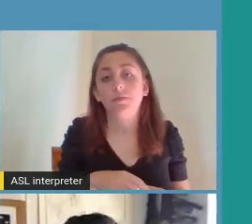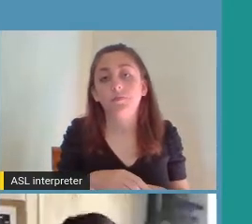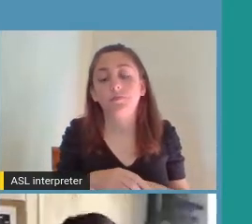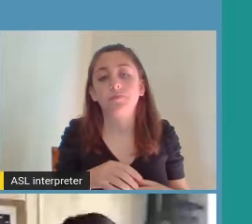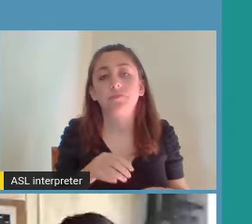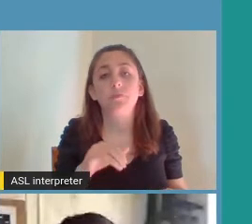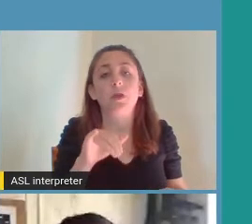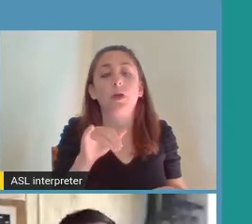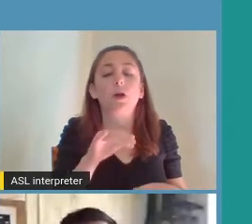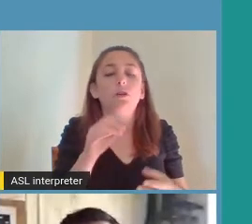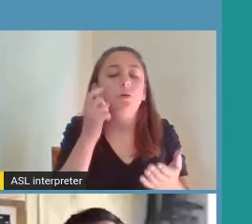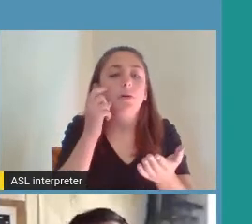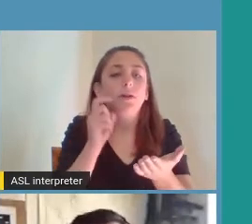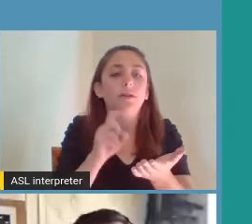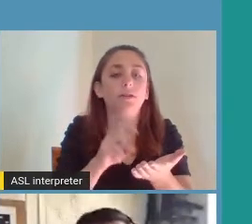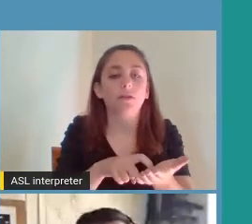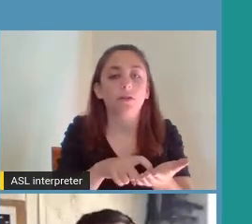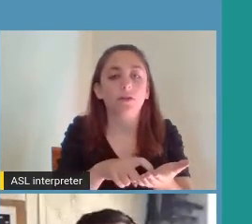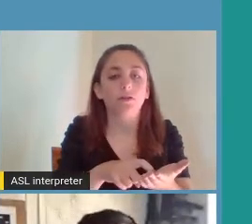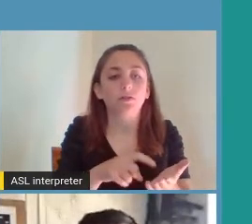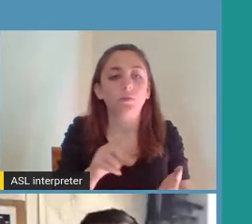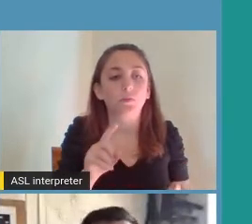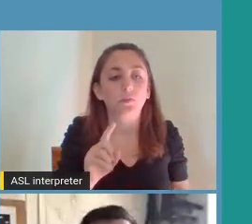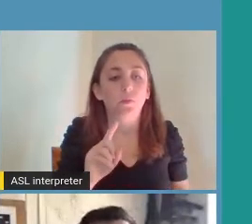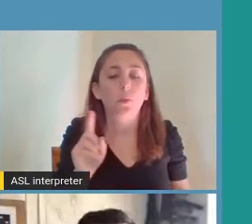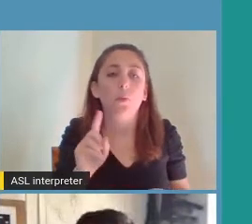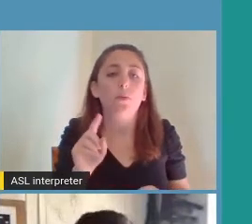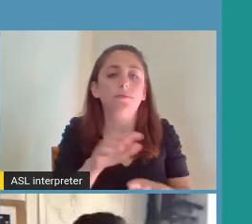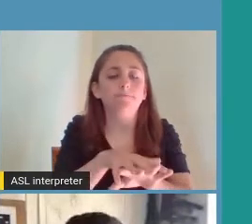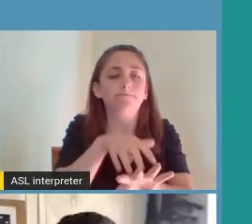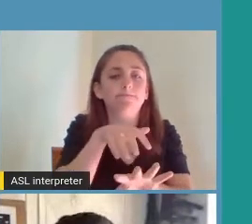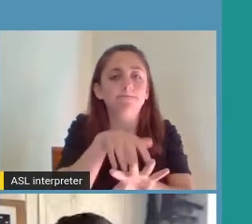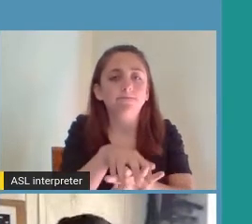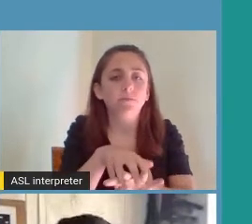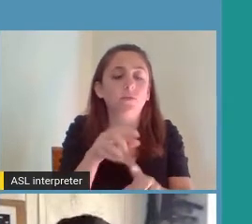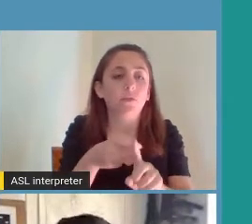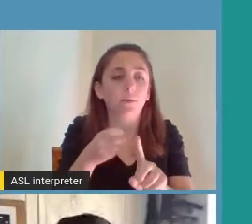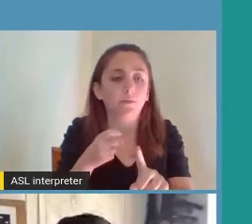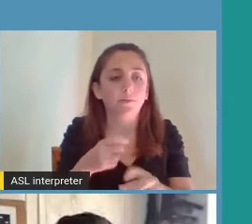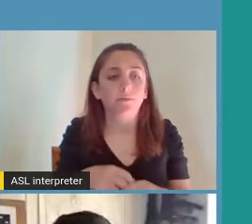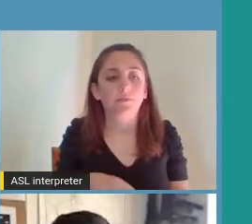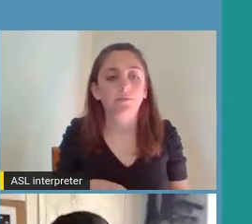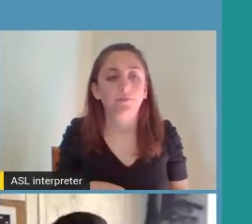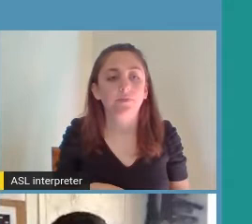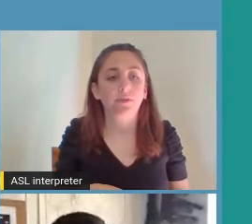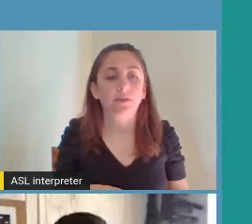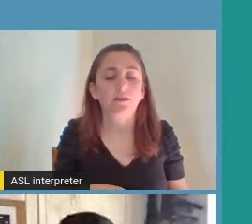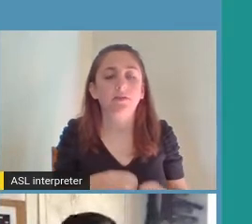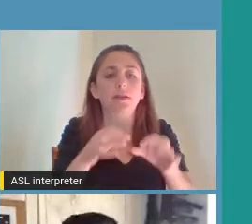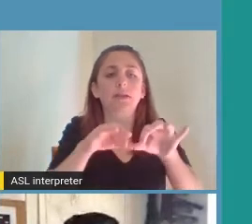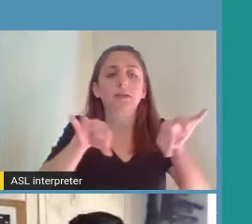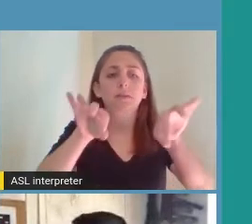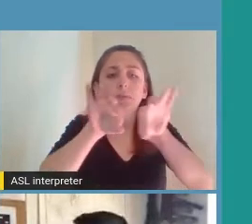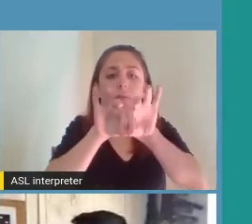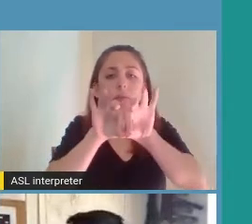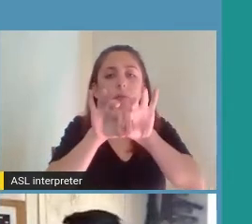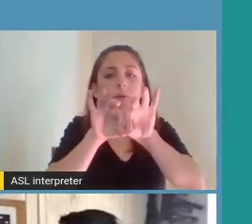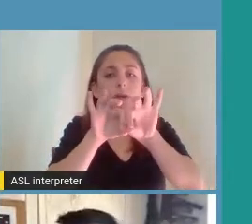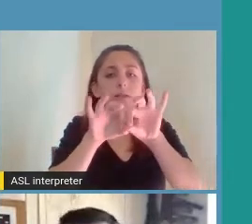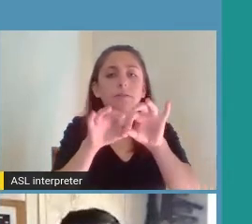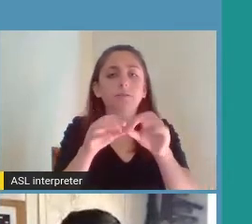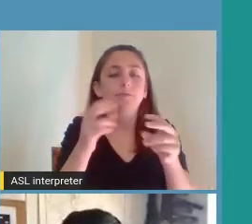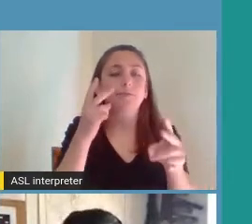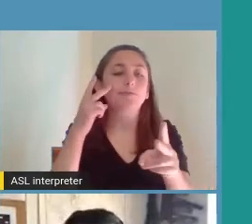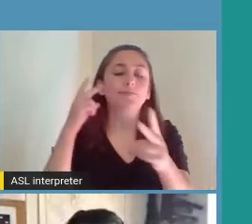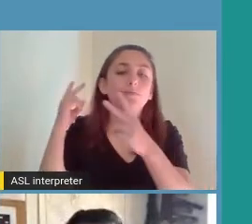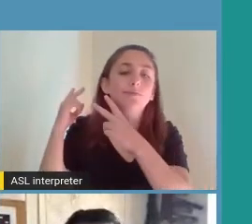Anishinaabe by original speakers for original speakers. And I think it was important to reflect a